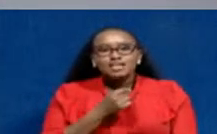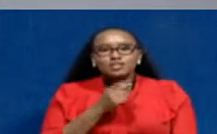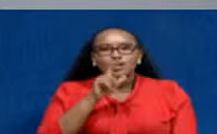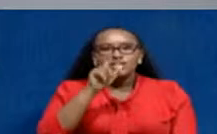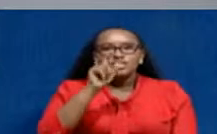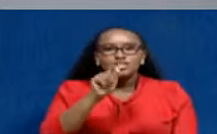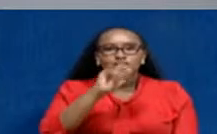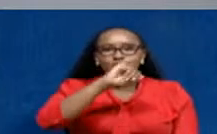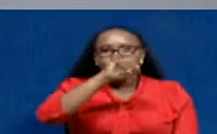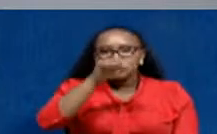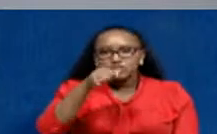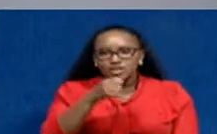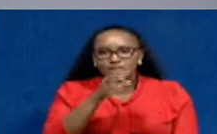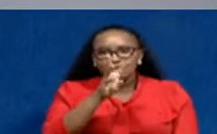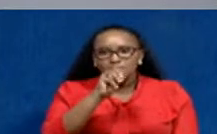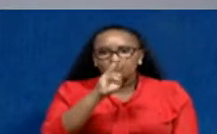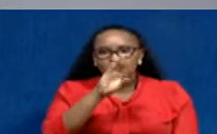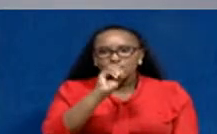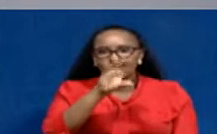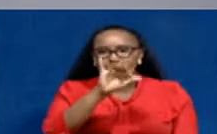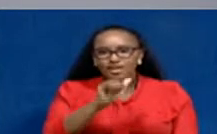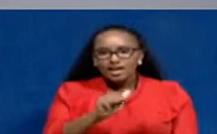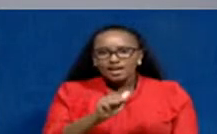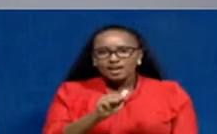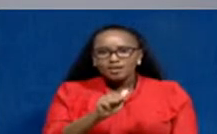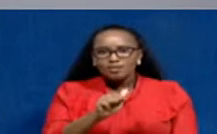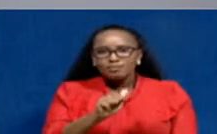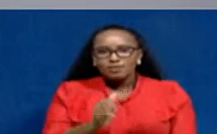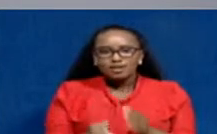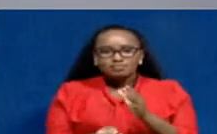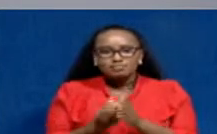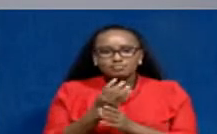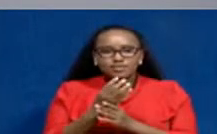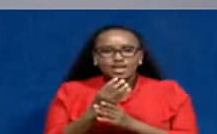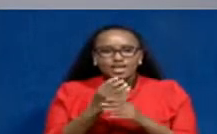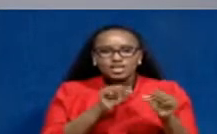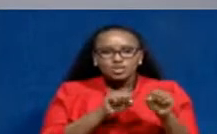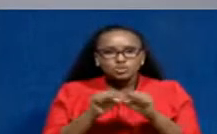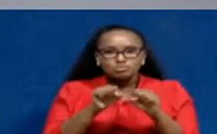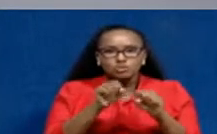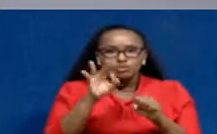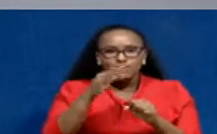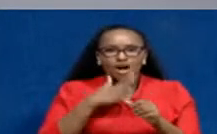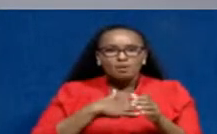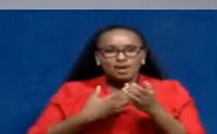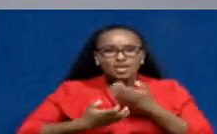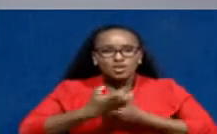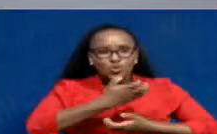T.J. Mboya, drafted the founding instruments of our economy.